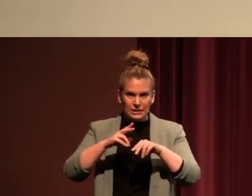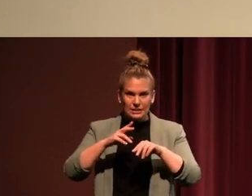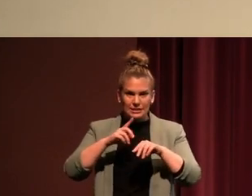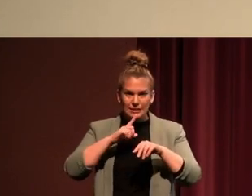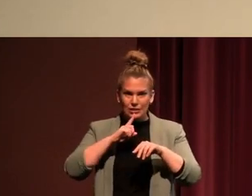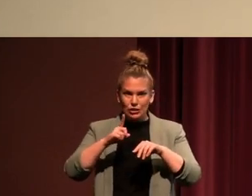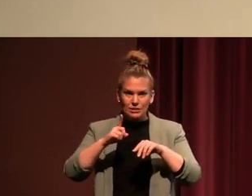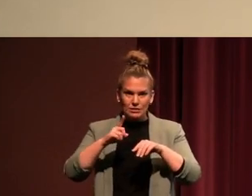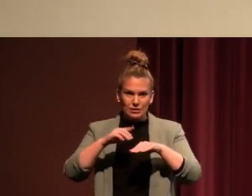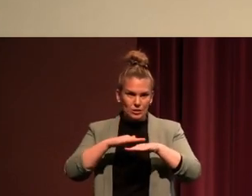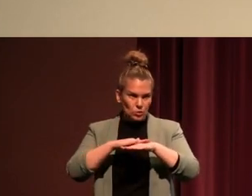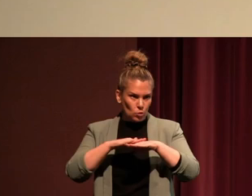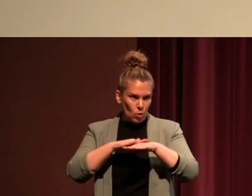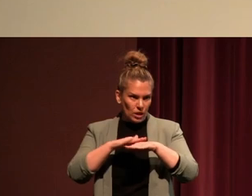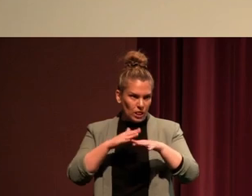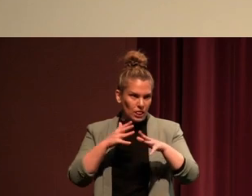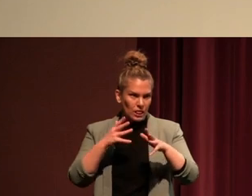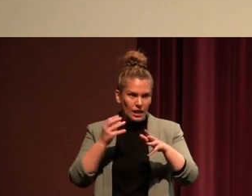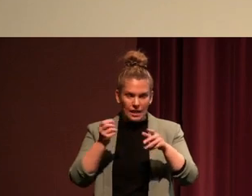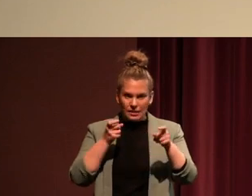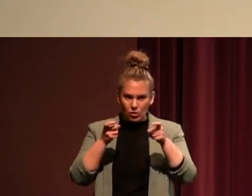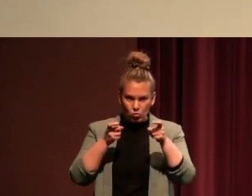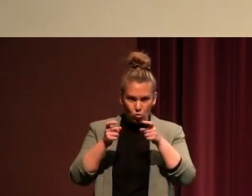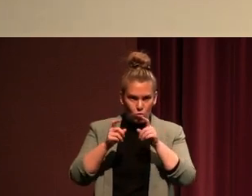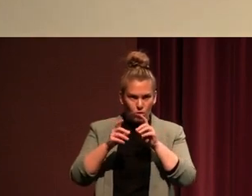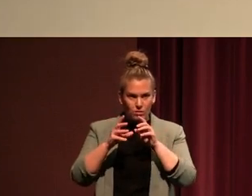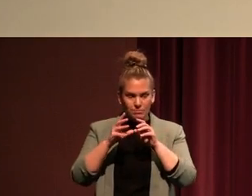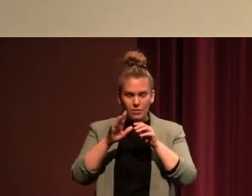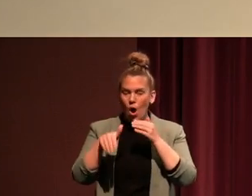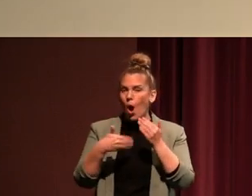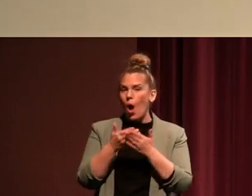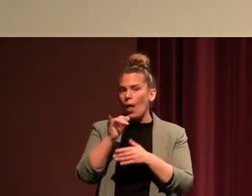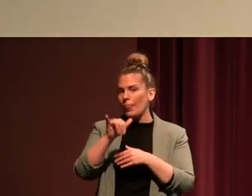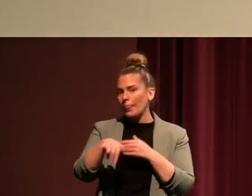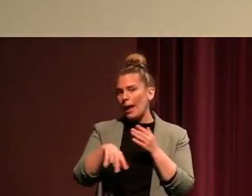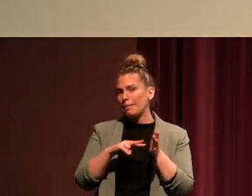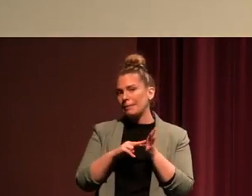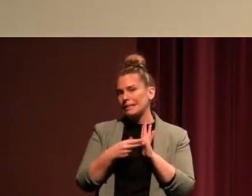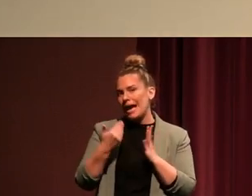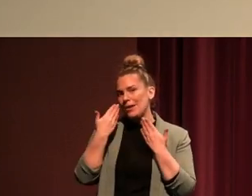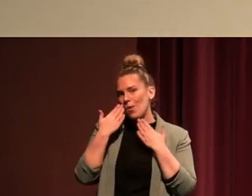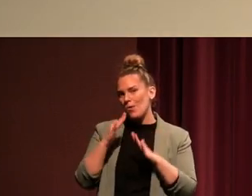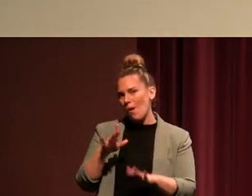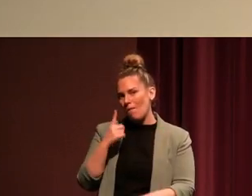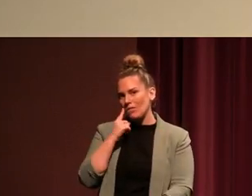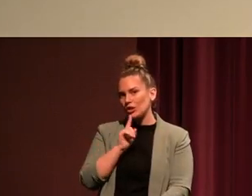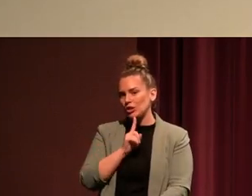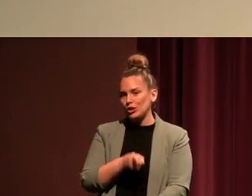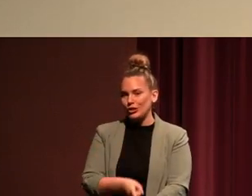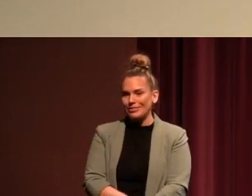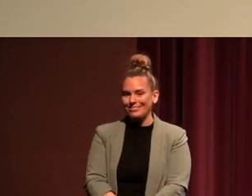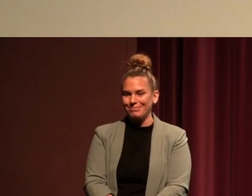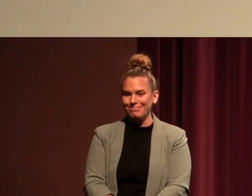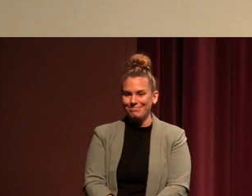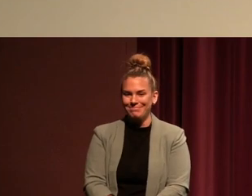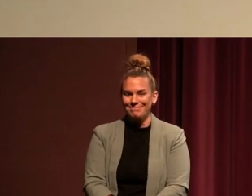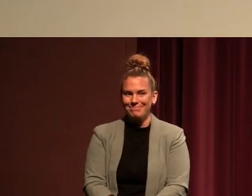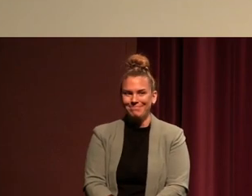it. I think this is all me trying to say that I don't really know for sure. But